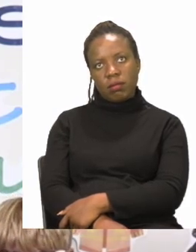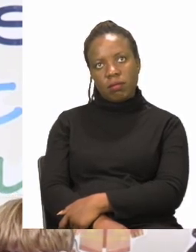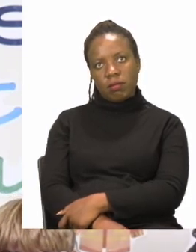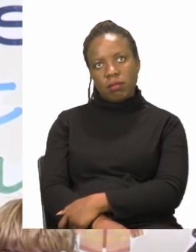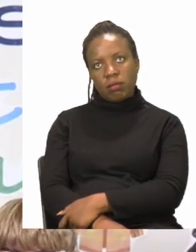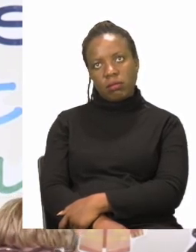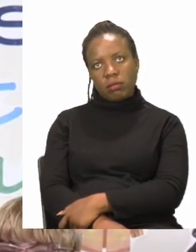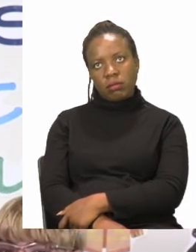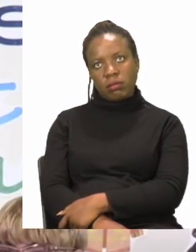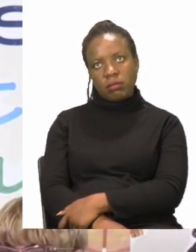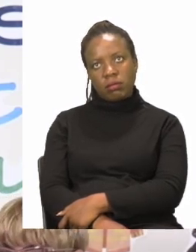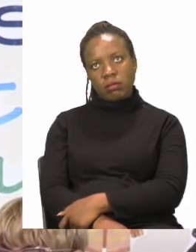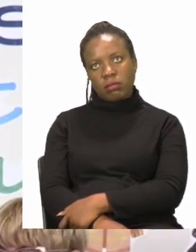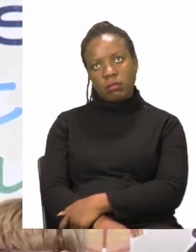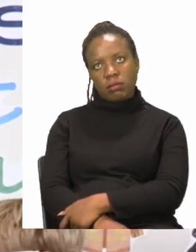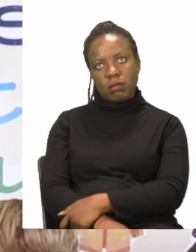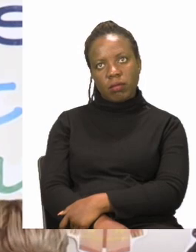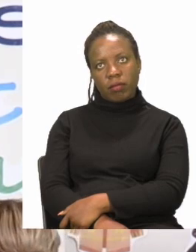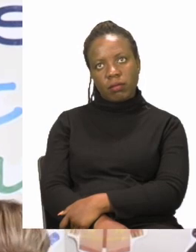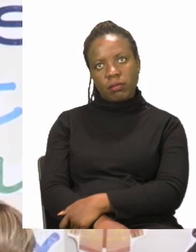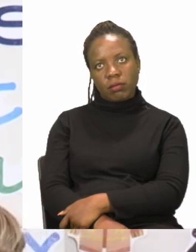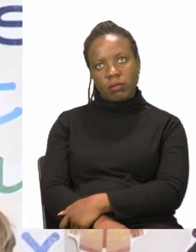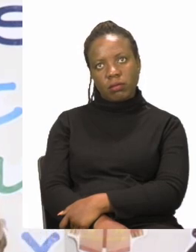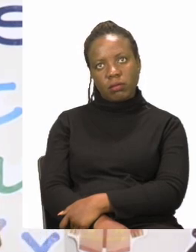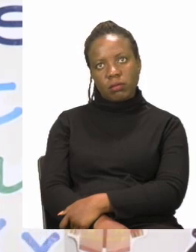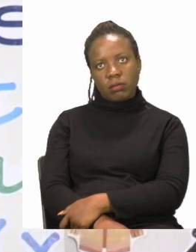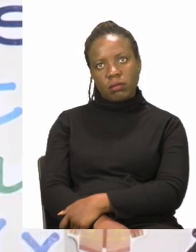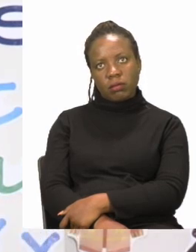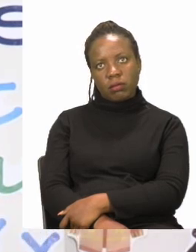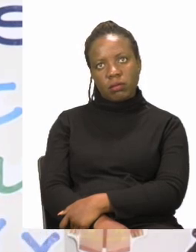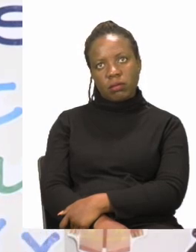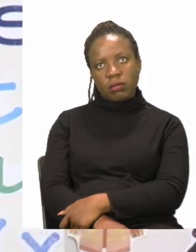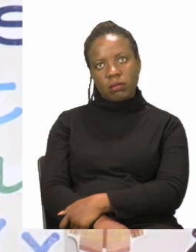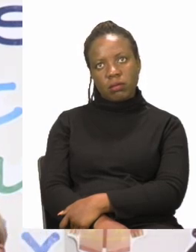Garden. Let's break it into its syllables.